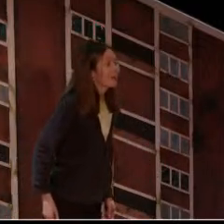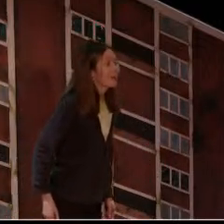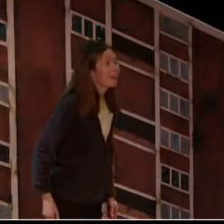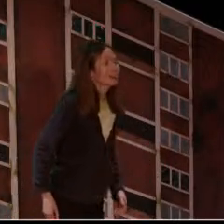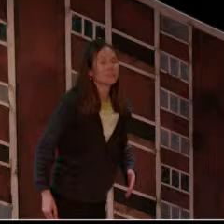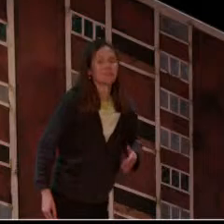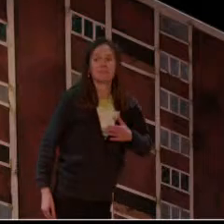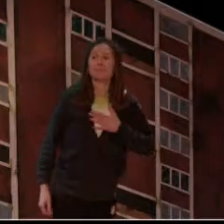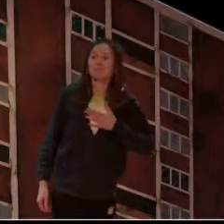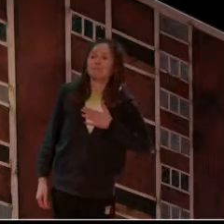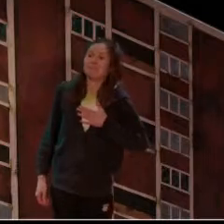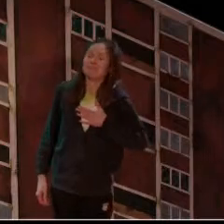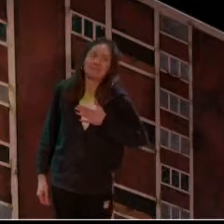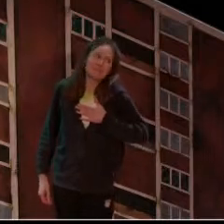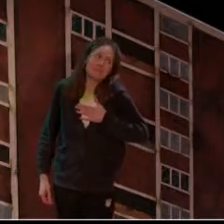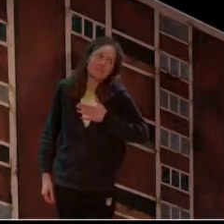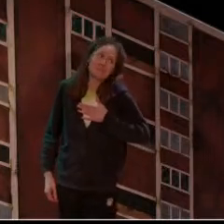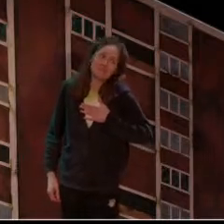Mercy.